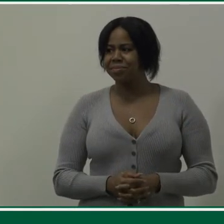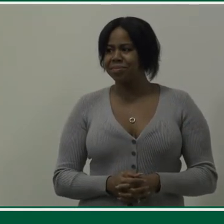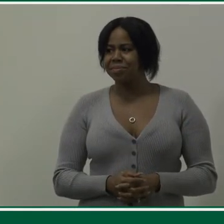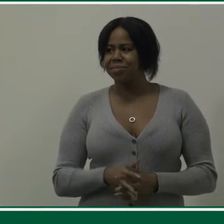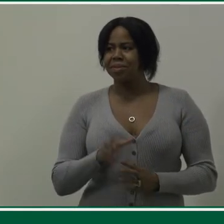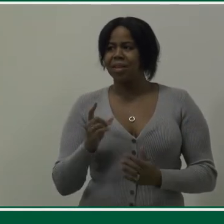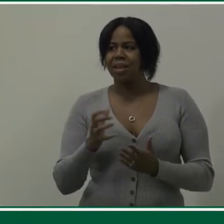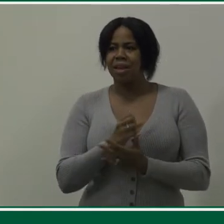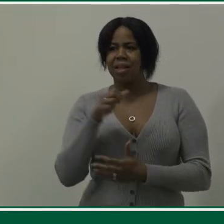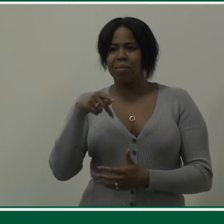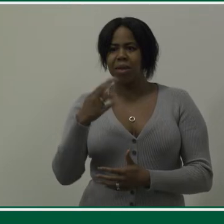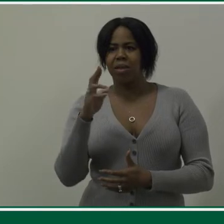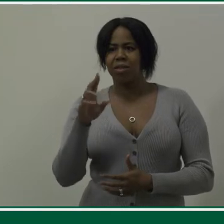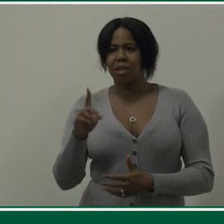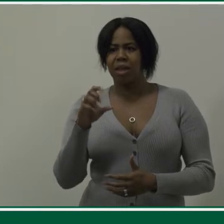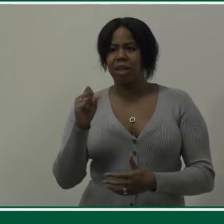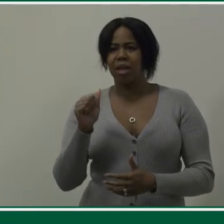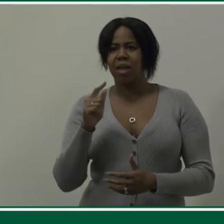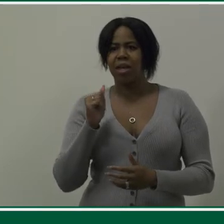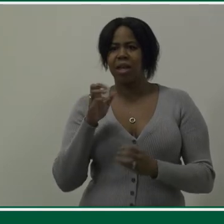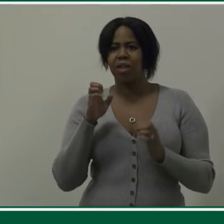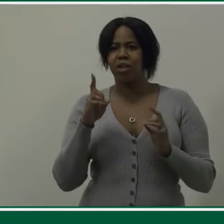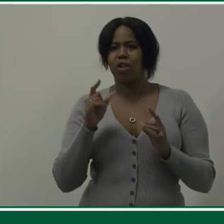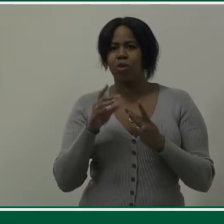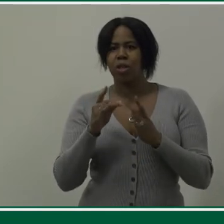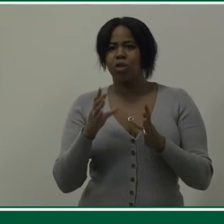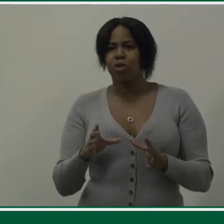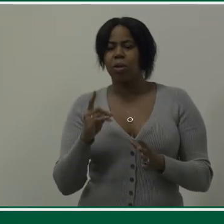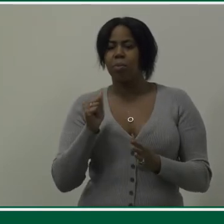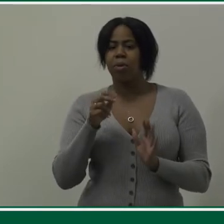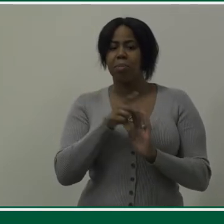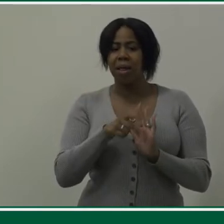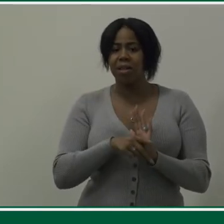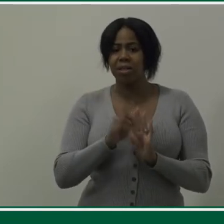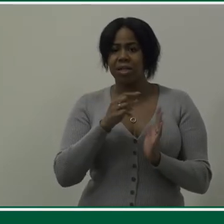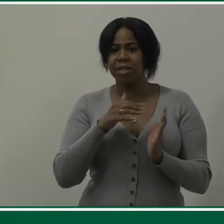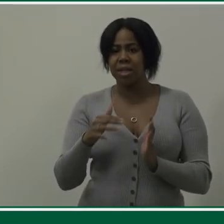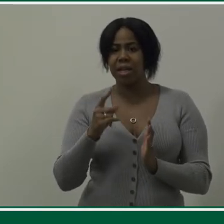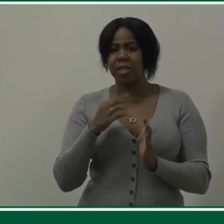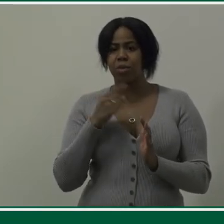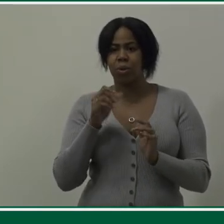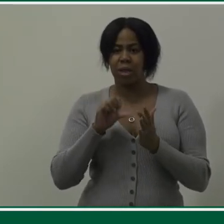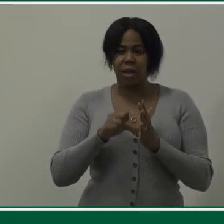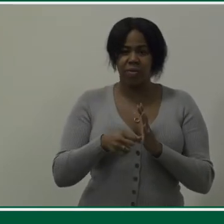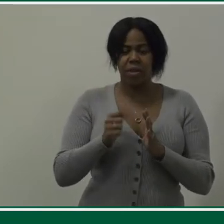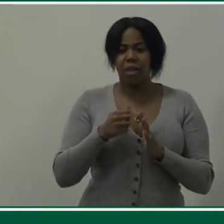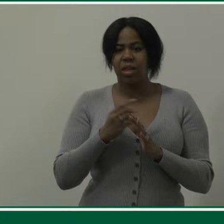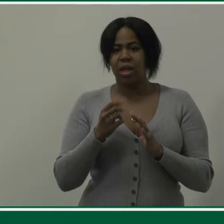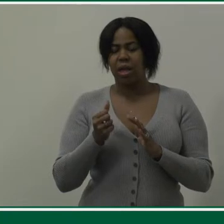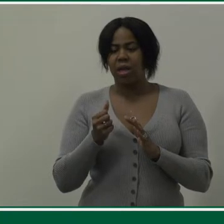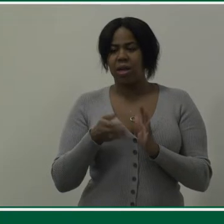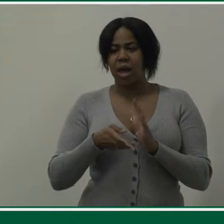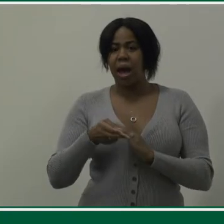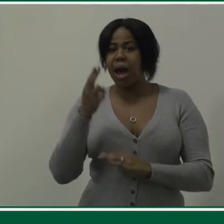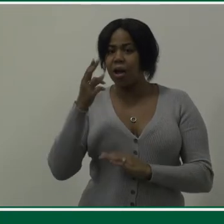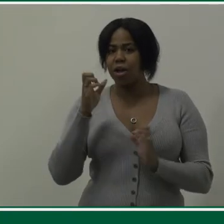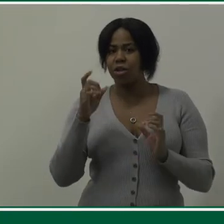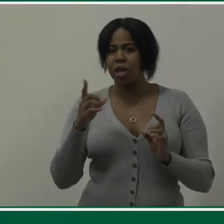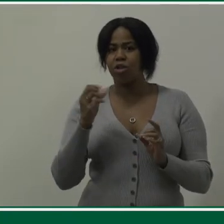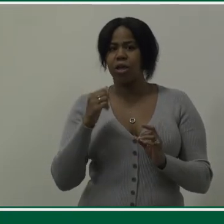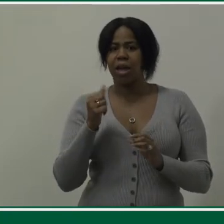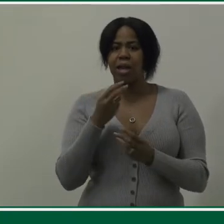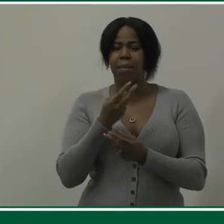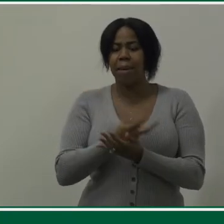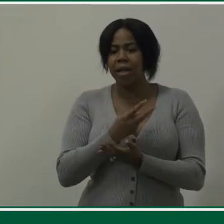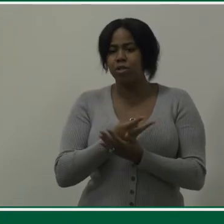He earned a PhD in educational leadership and policy studies with an emphasis in higher education and a master's degree in curriculum and